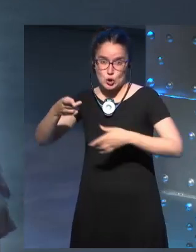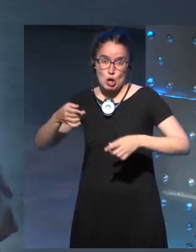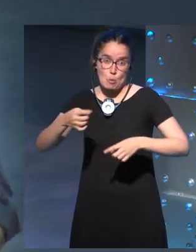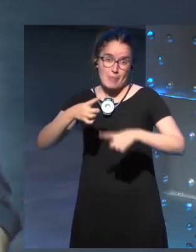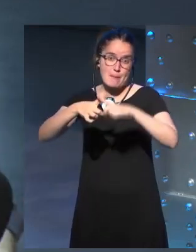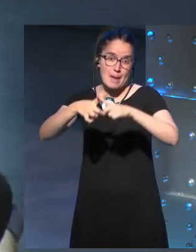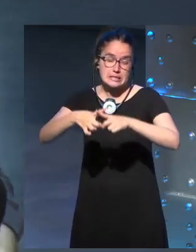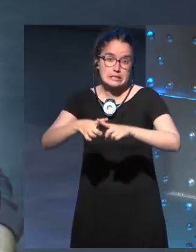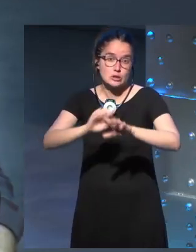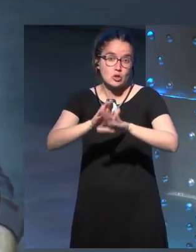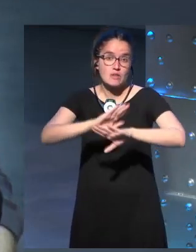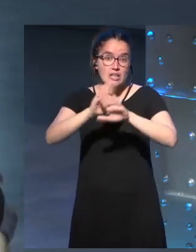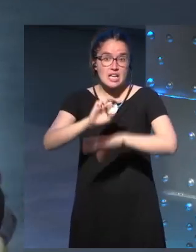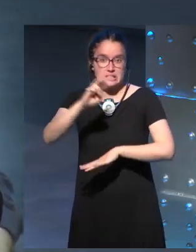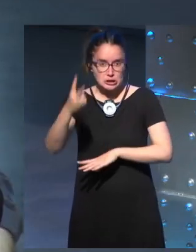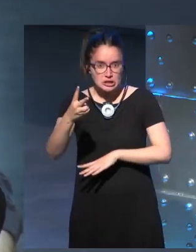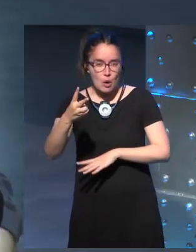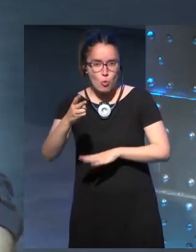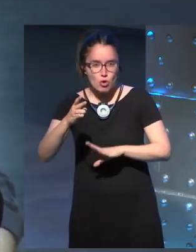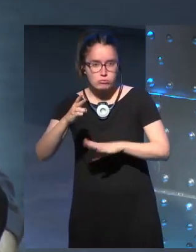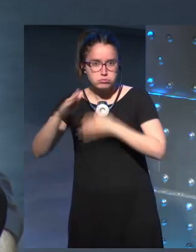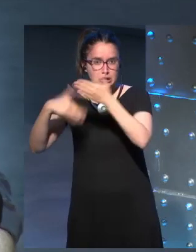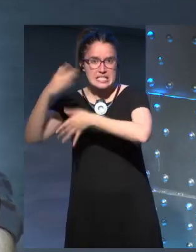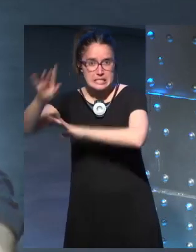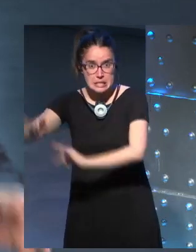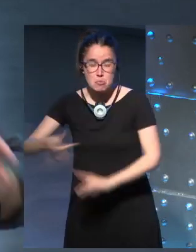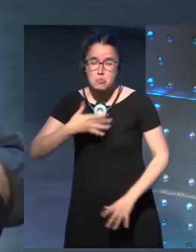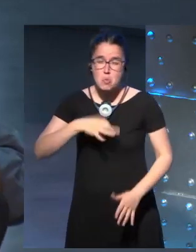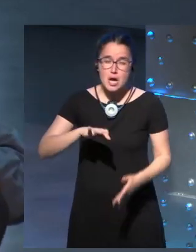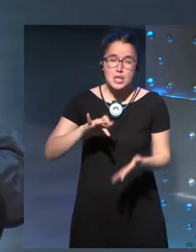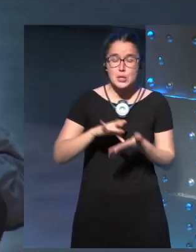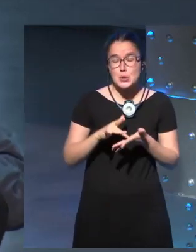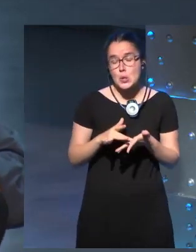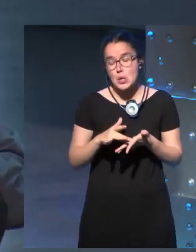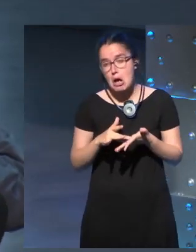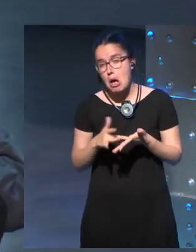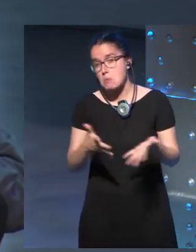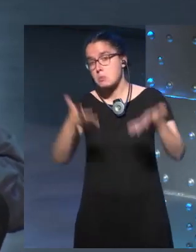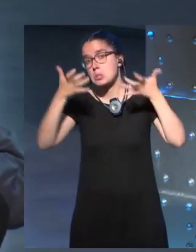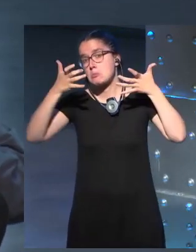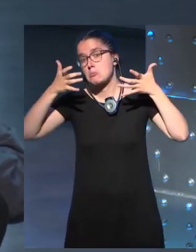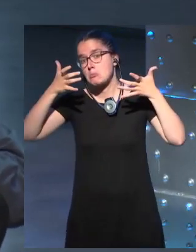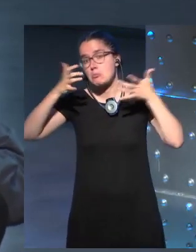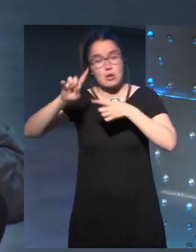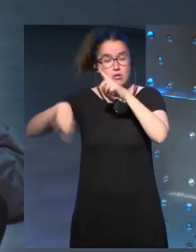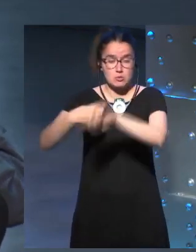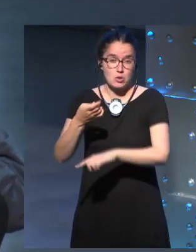we'll get to the second round, maybe we'll get through, and then we'll be Portugal